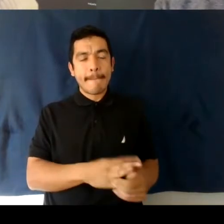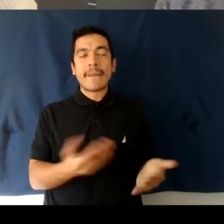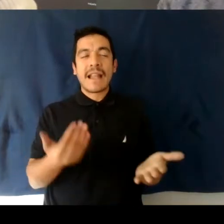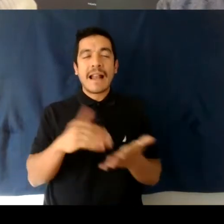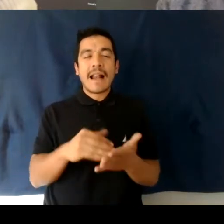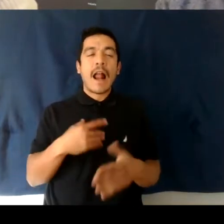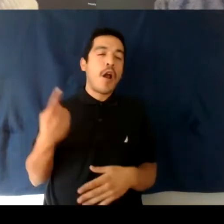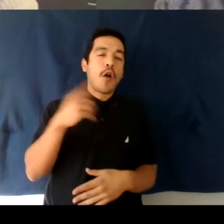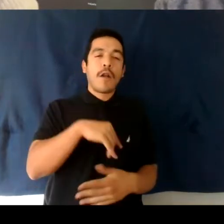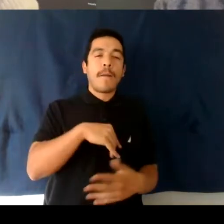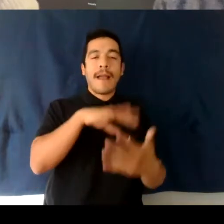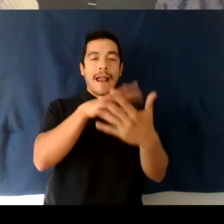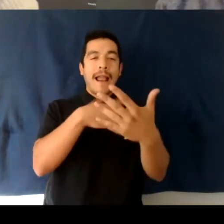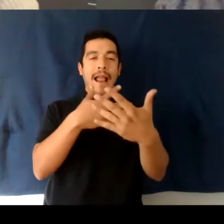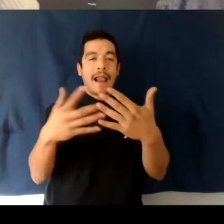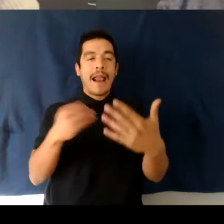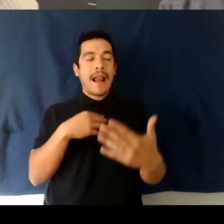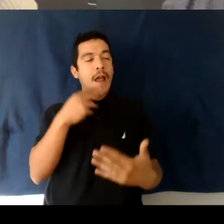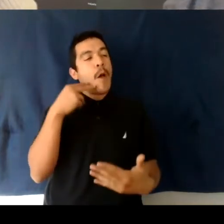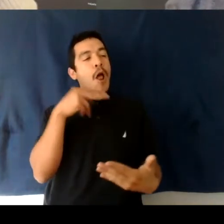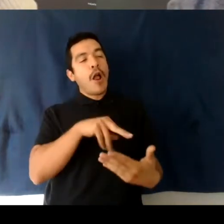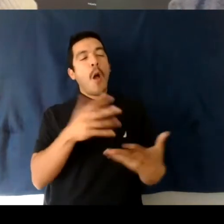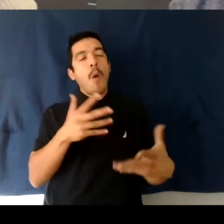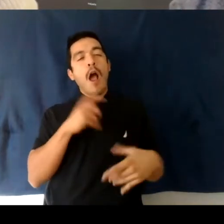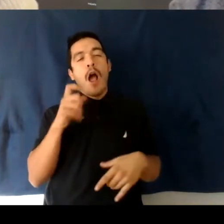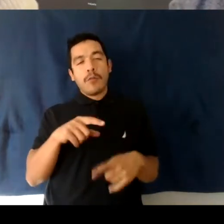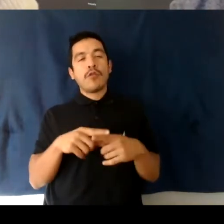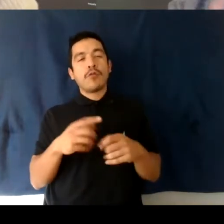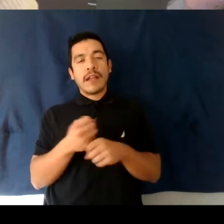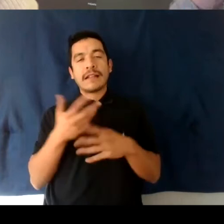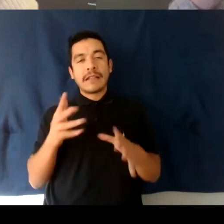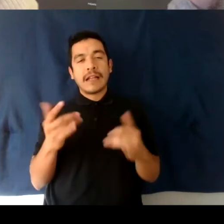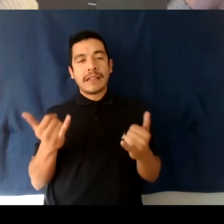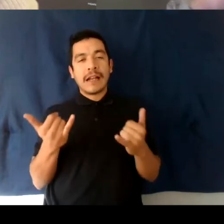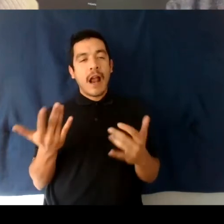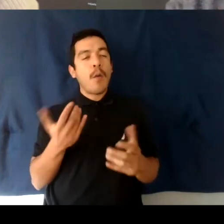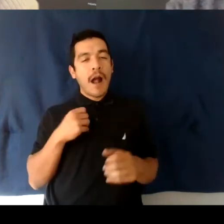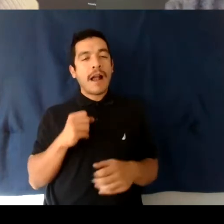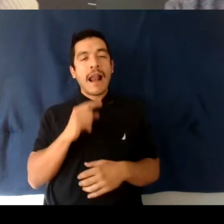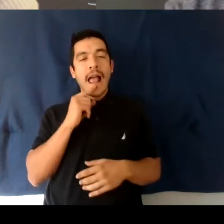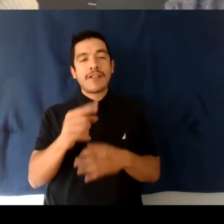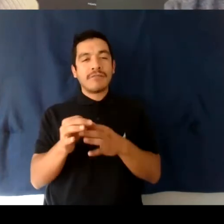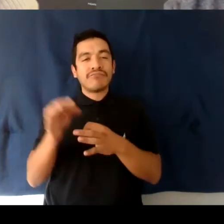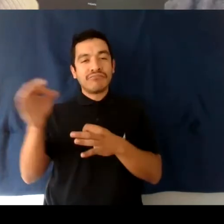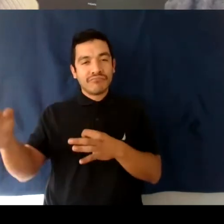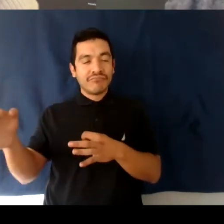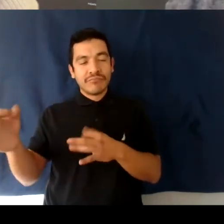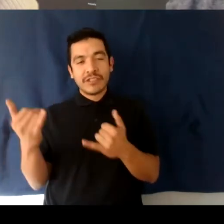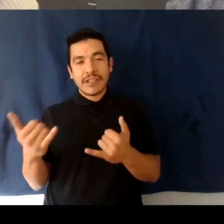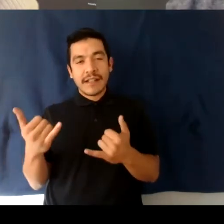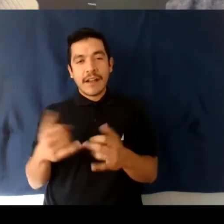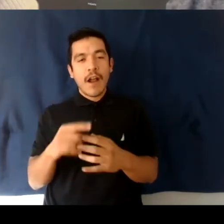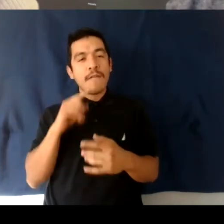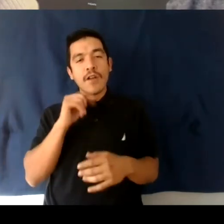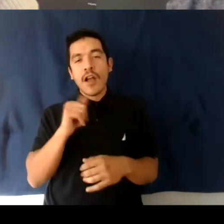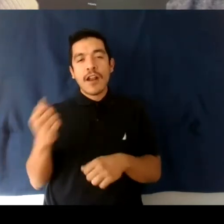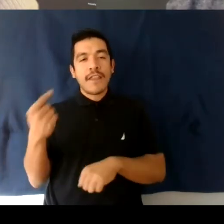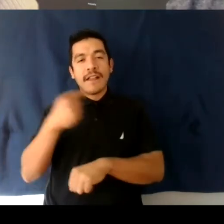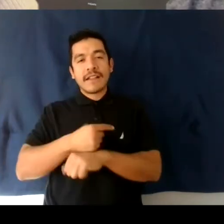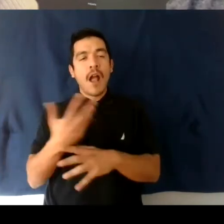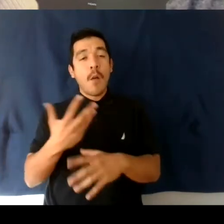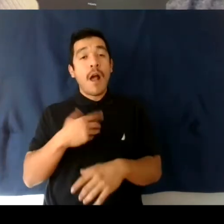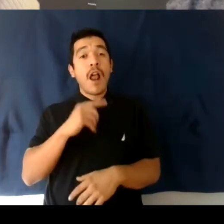my calendar and I'm like, okay, what was I supposed to get done today? Like what can actually be put off for another day? Like what